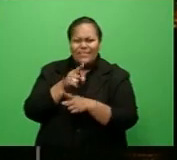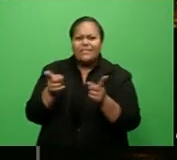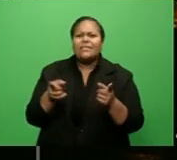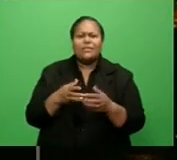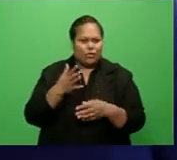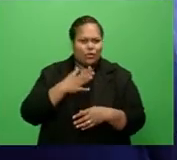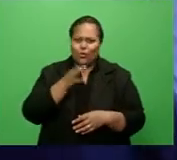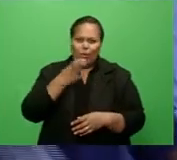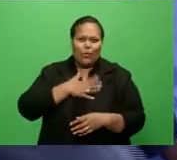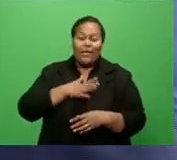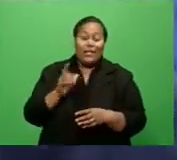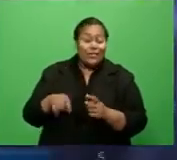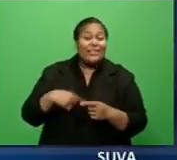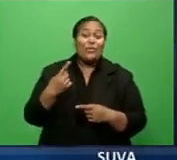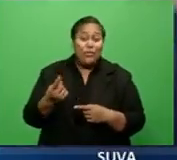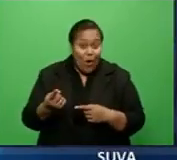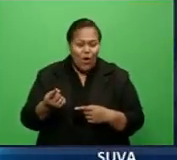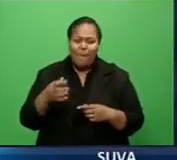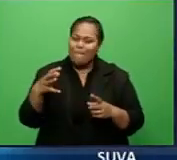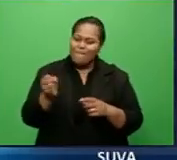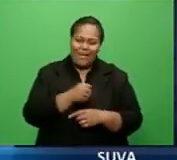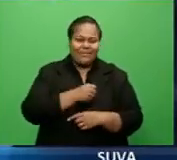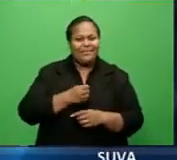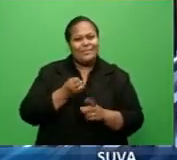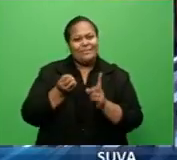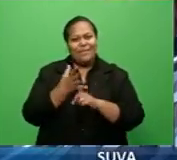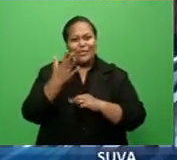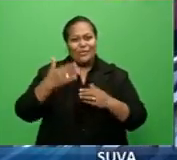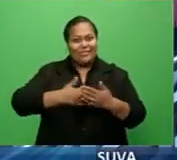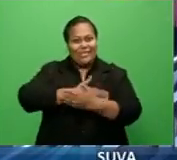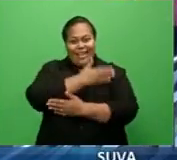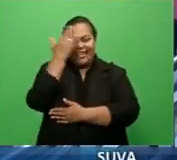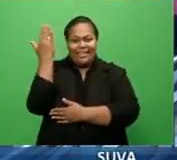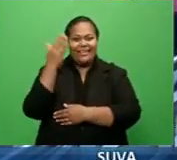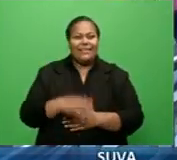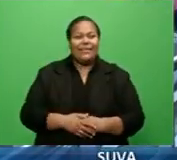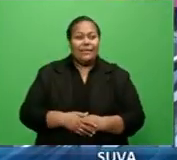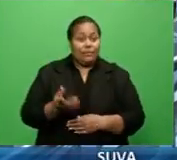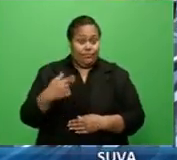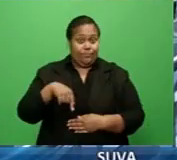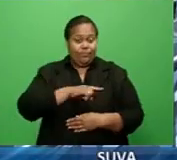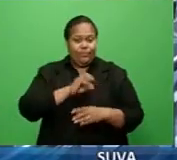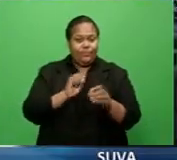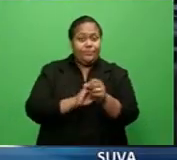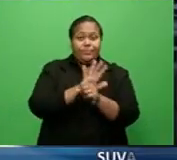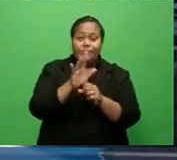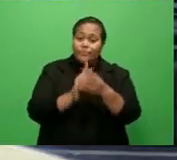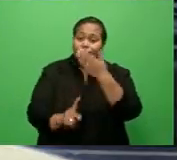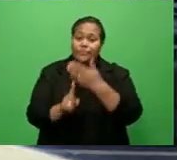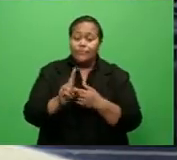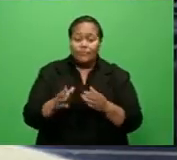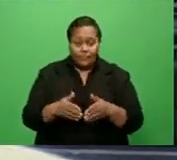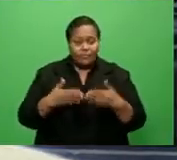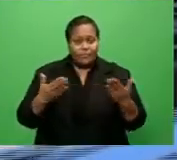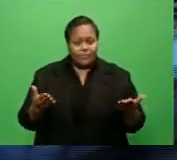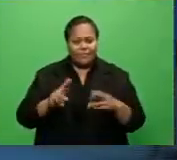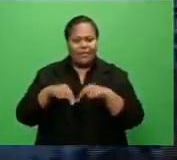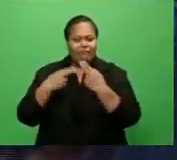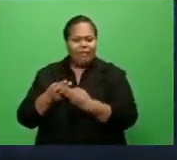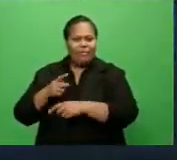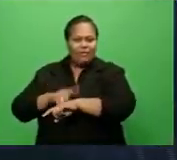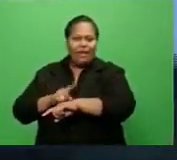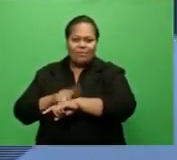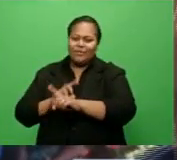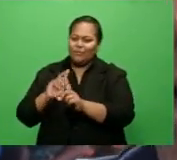day. Amidst the COVID-19 crisis and the situation we are facing, family time remains a priority for